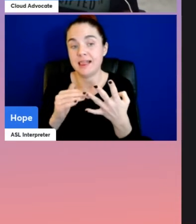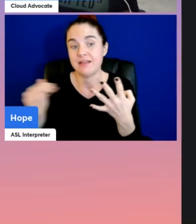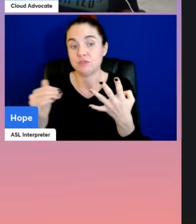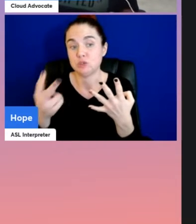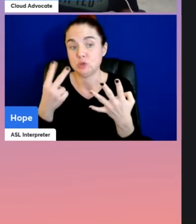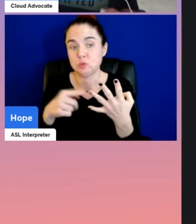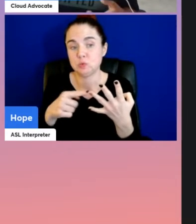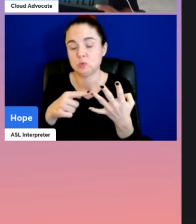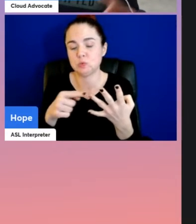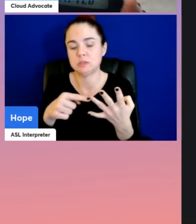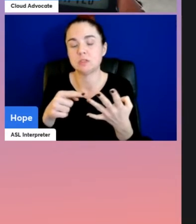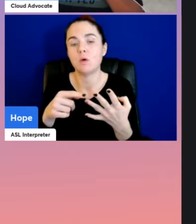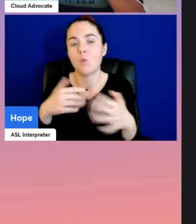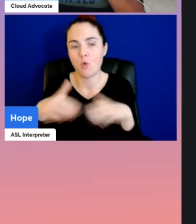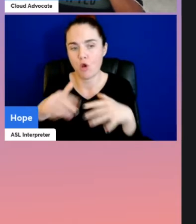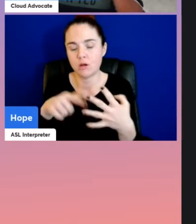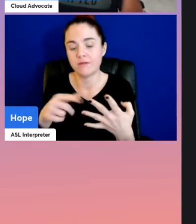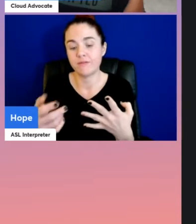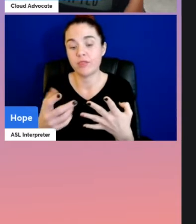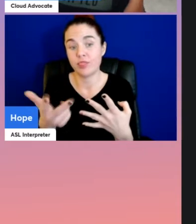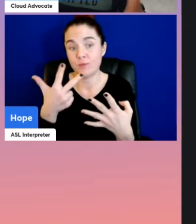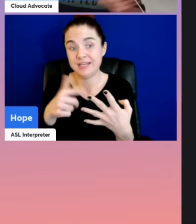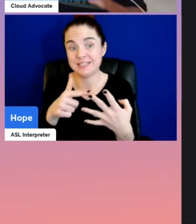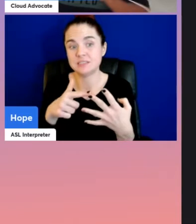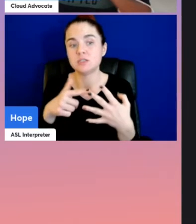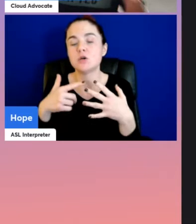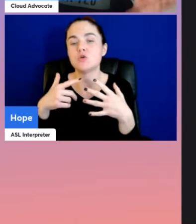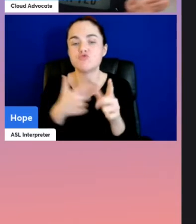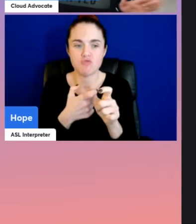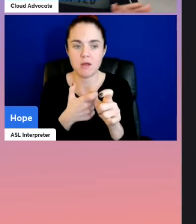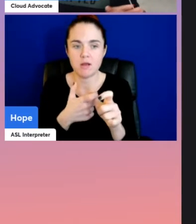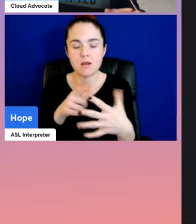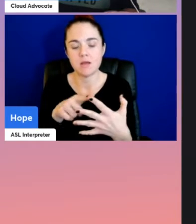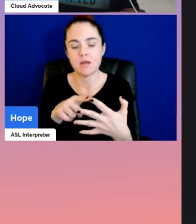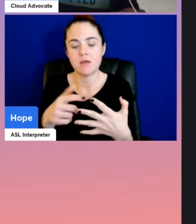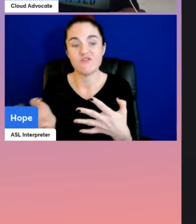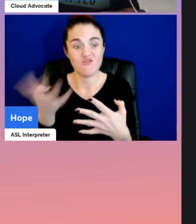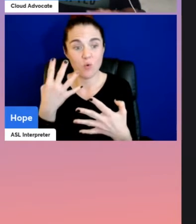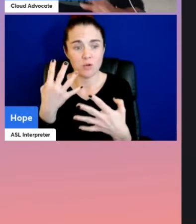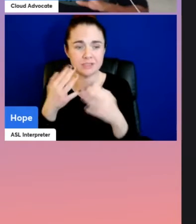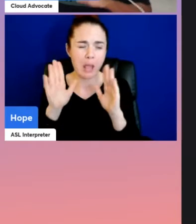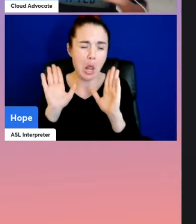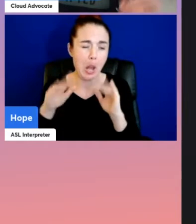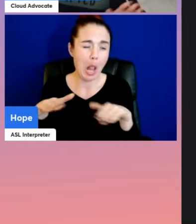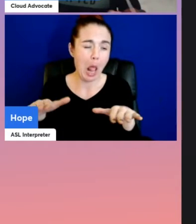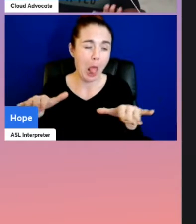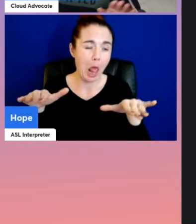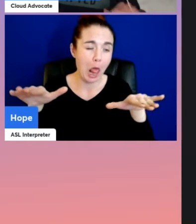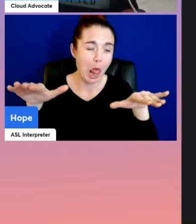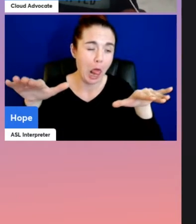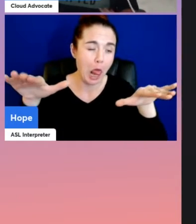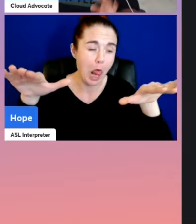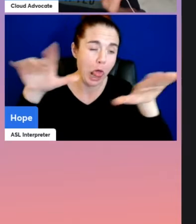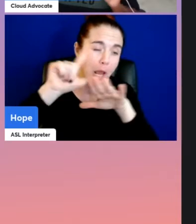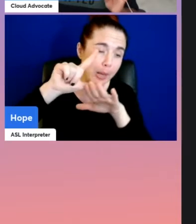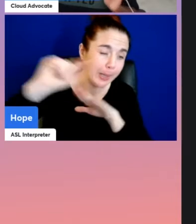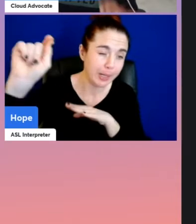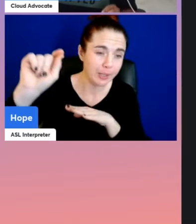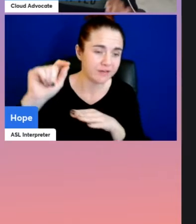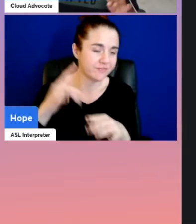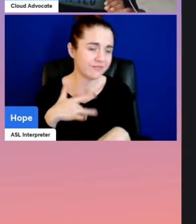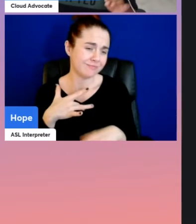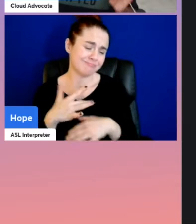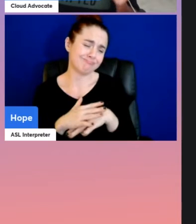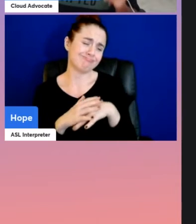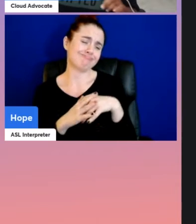run. And then 4, that's when we're flying. Like we're super comfortable with Terraform and we're about to just have fun. So at level